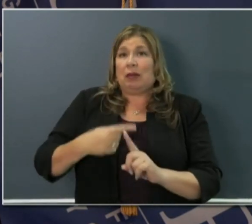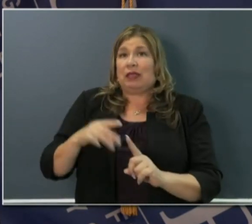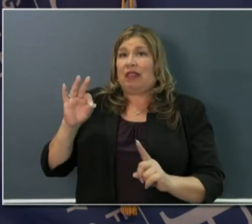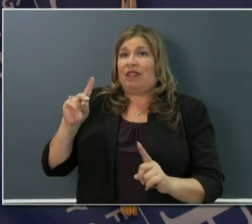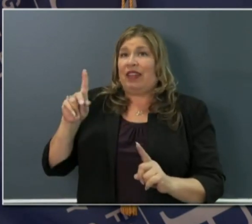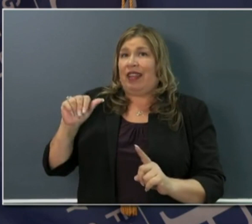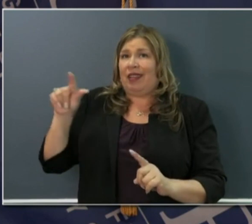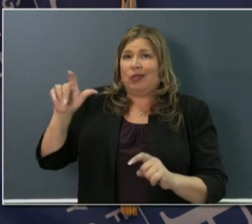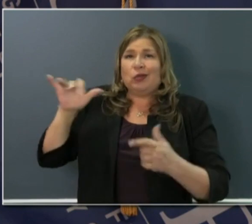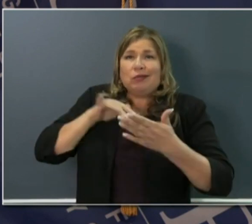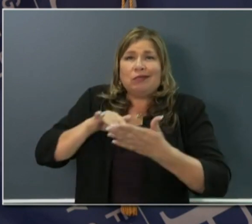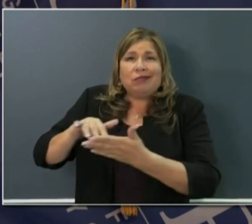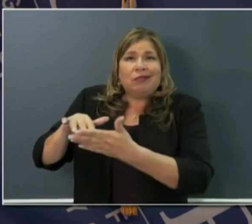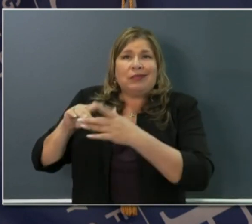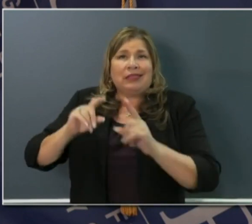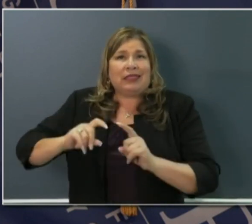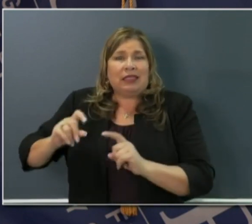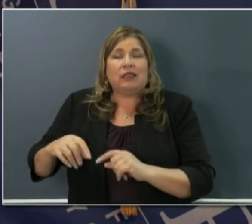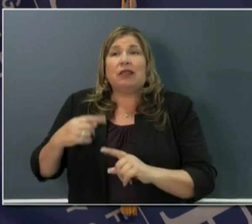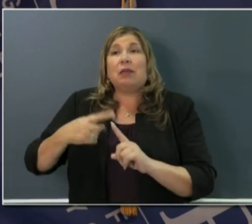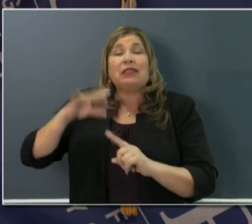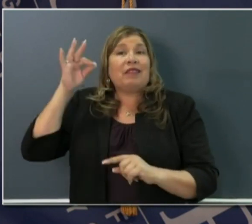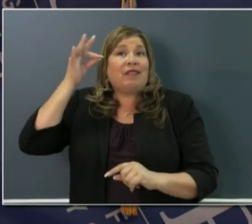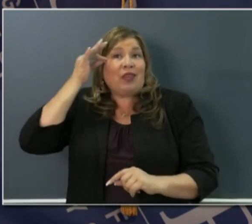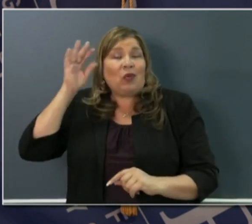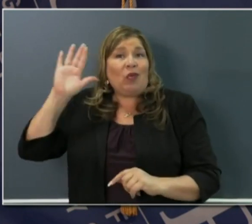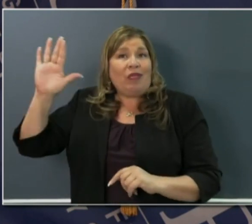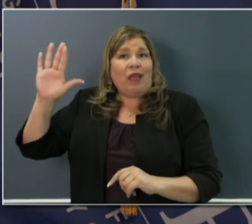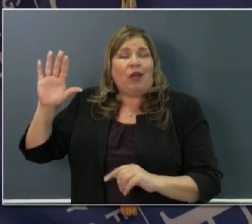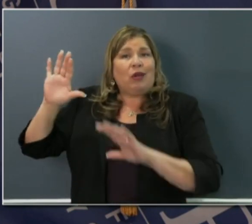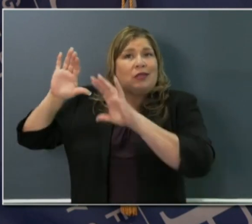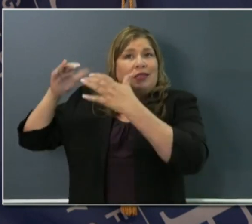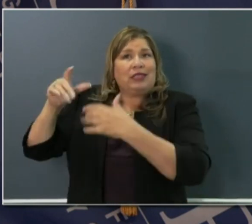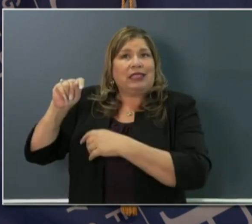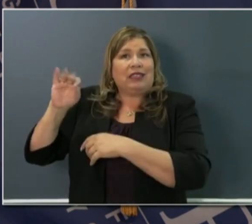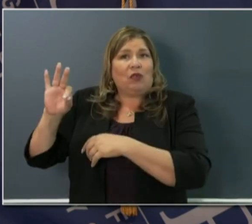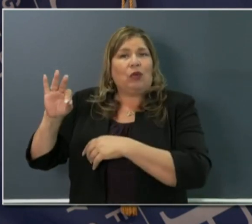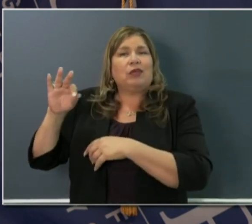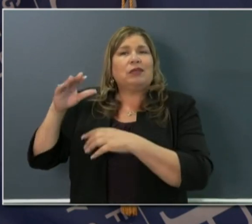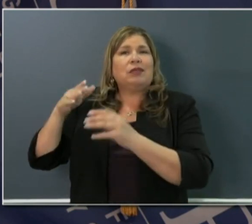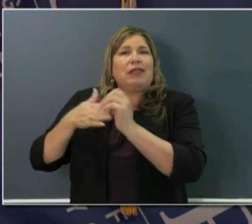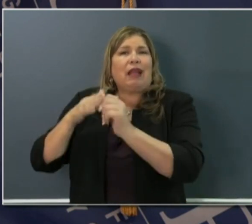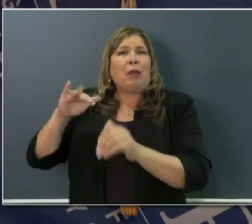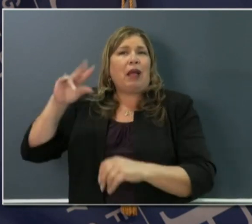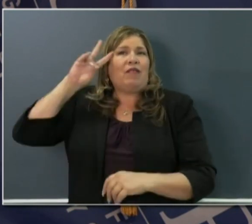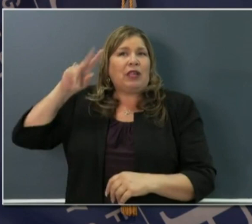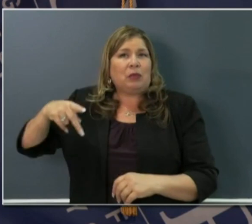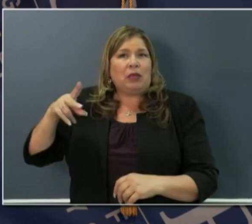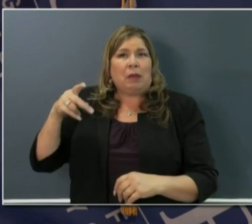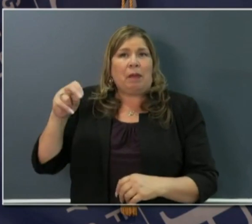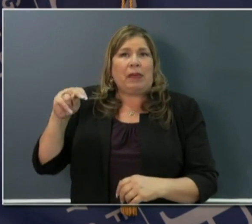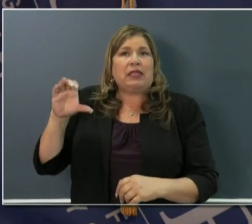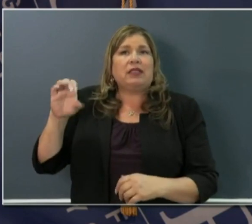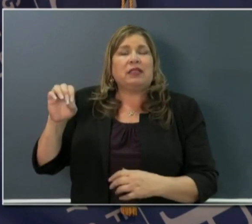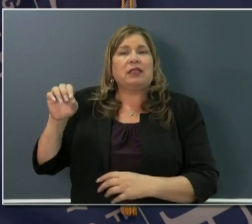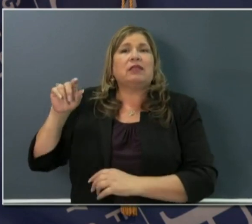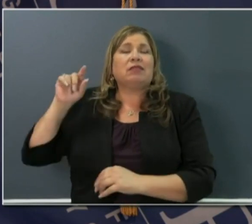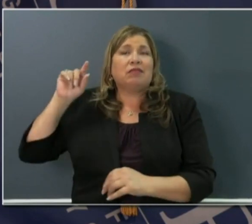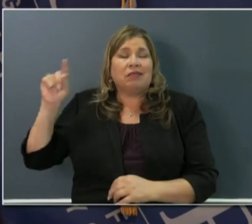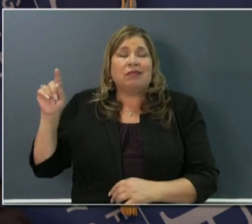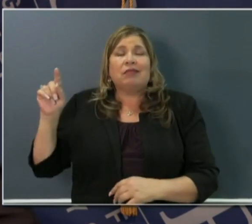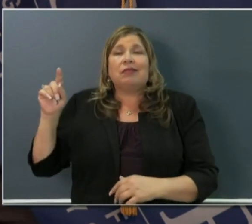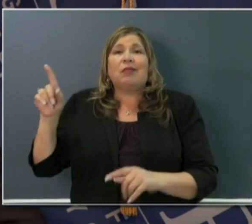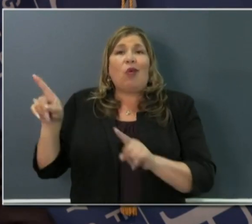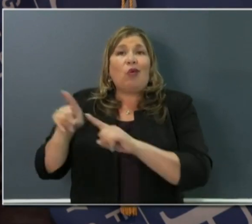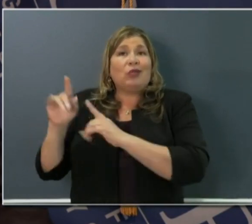and to the federal administration and their task force led by Vice President Pence. And also, they're going direct to states